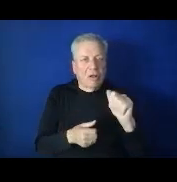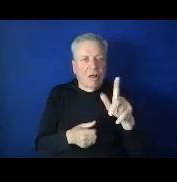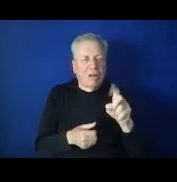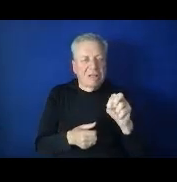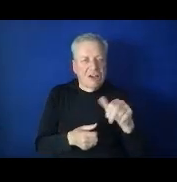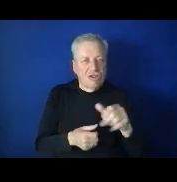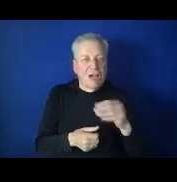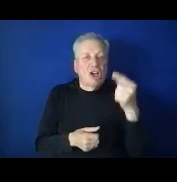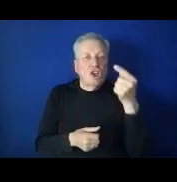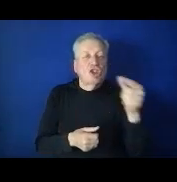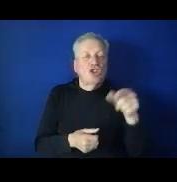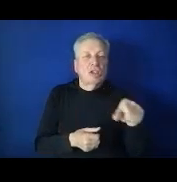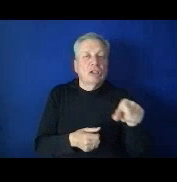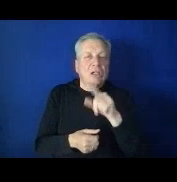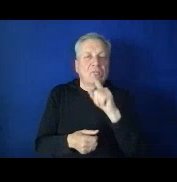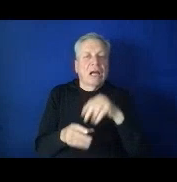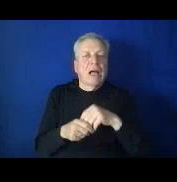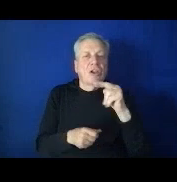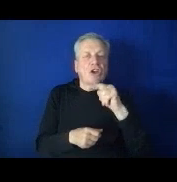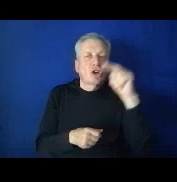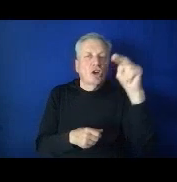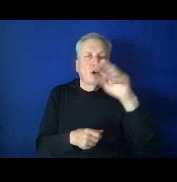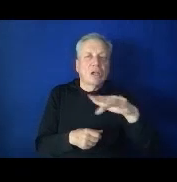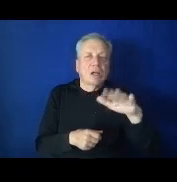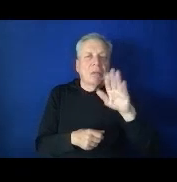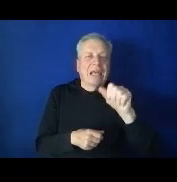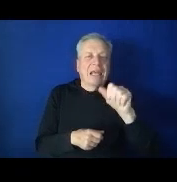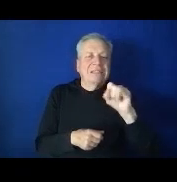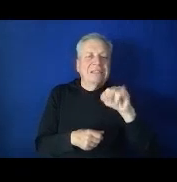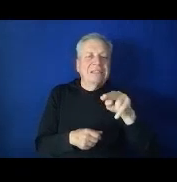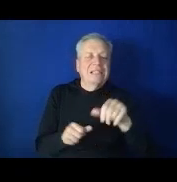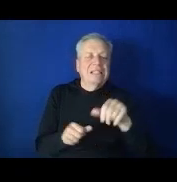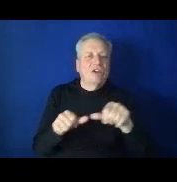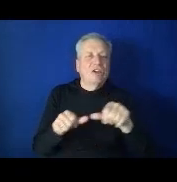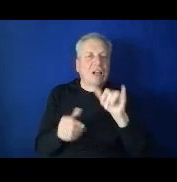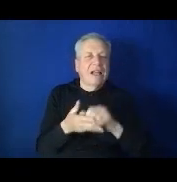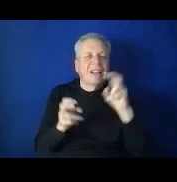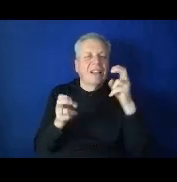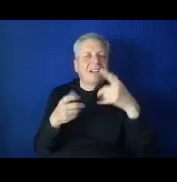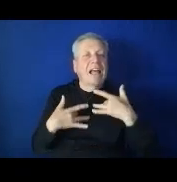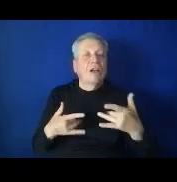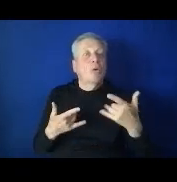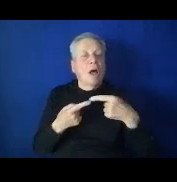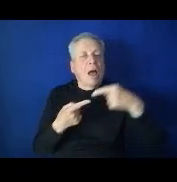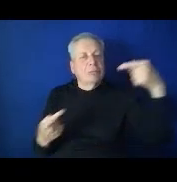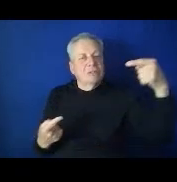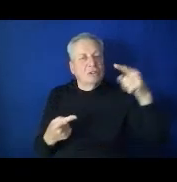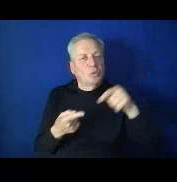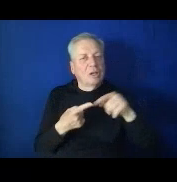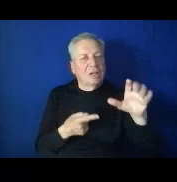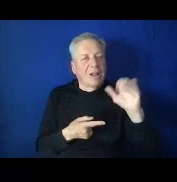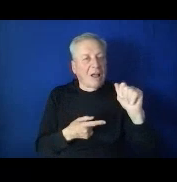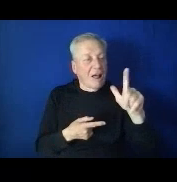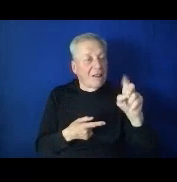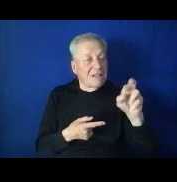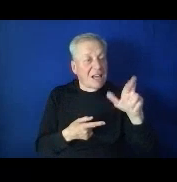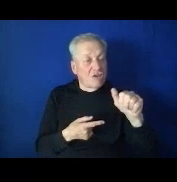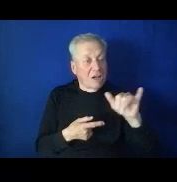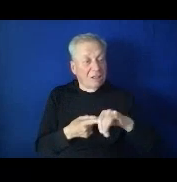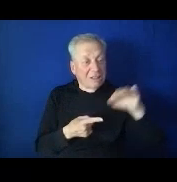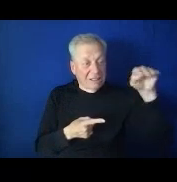ground deformation in the Norris Geyser Basin area. They tend to be opposite. When the caldera is going down, Norris tends